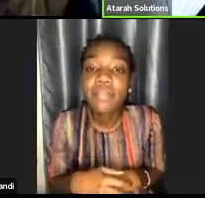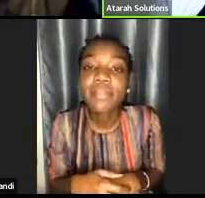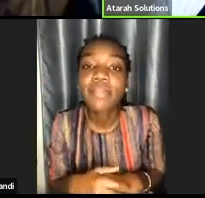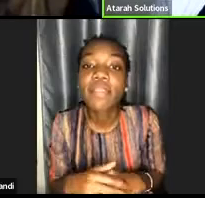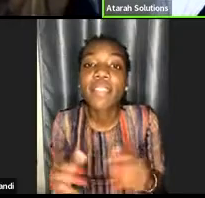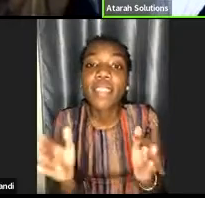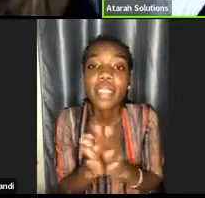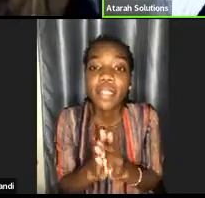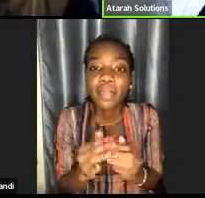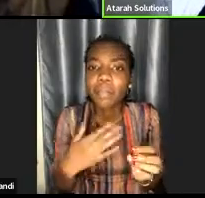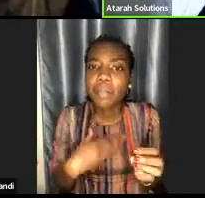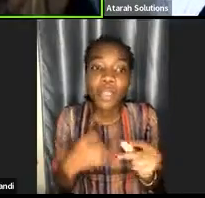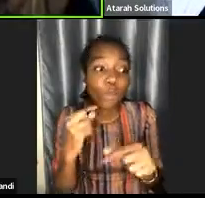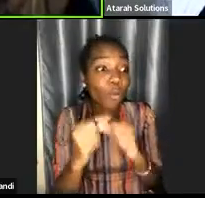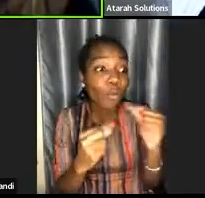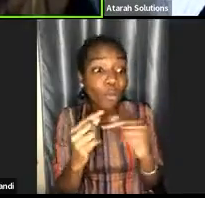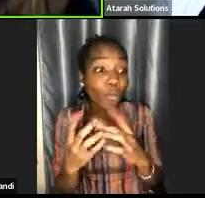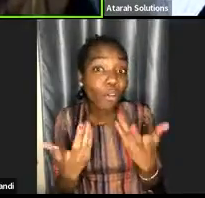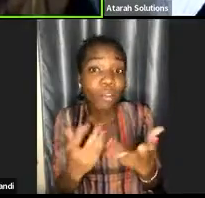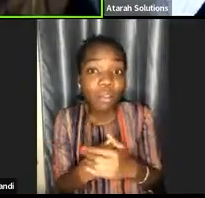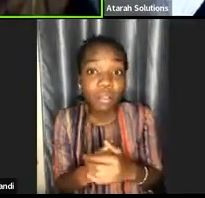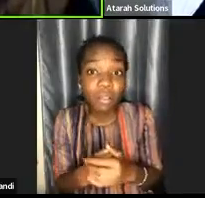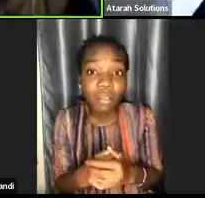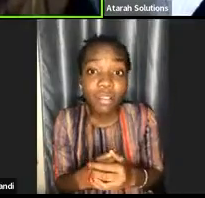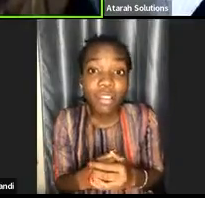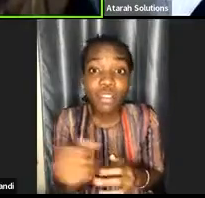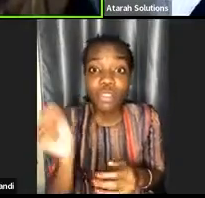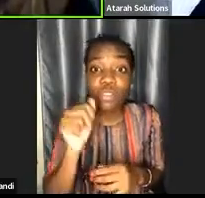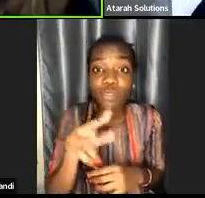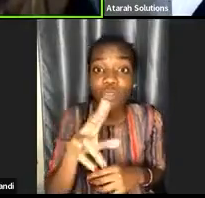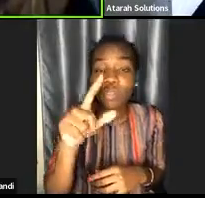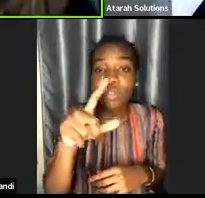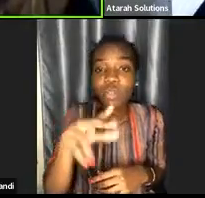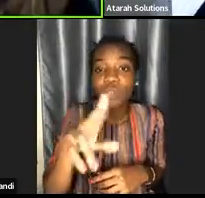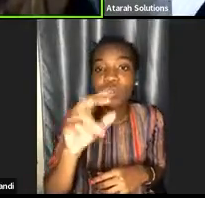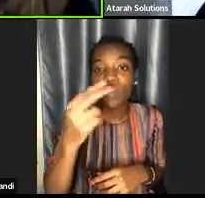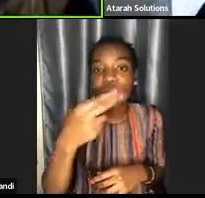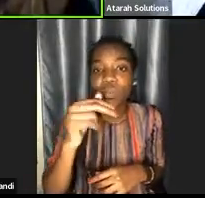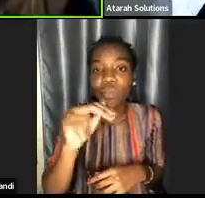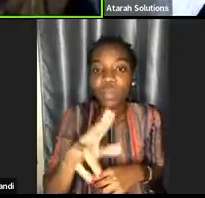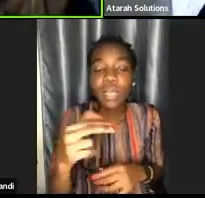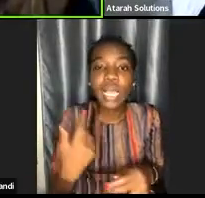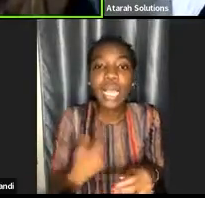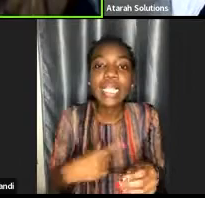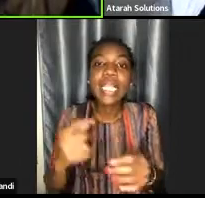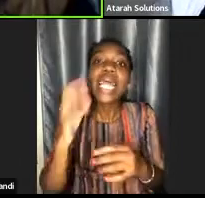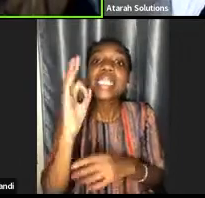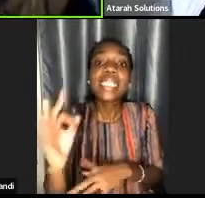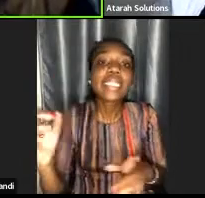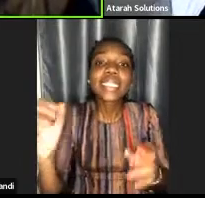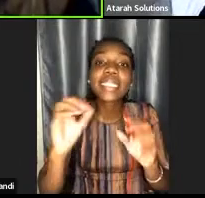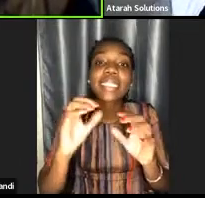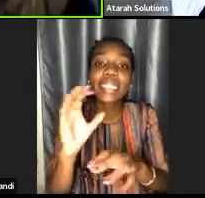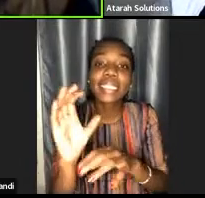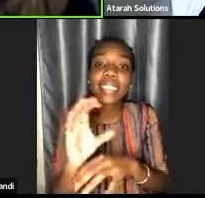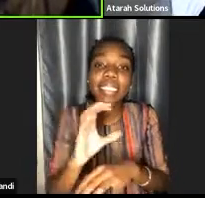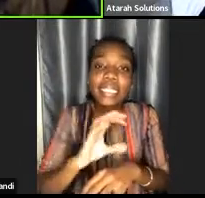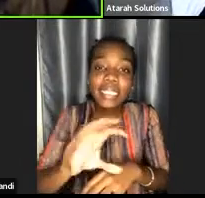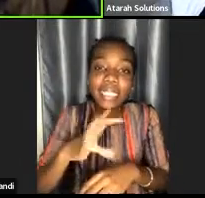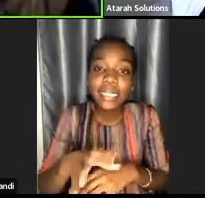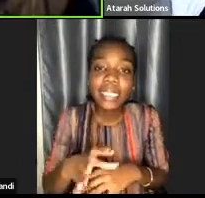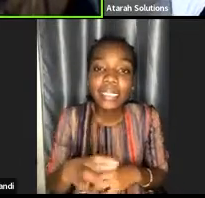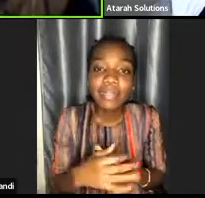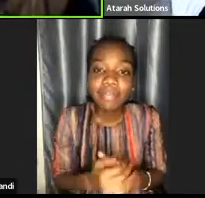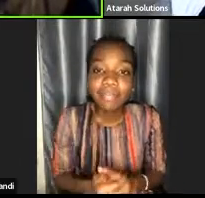Google? Suluhu Mediation Center, we are at Tatu City. We are at Tatu